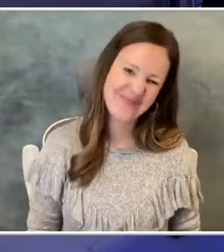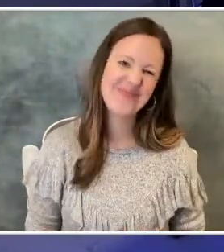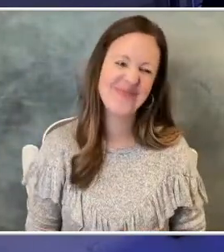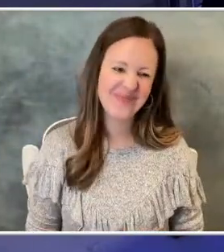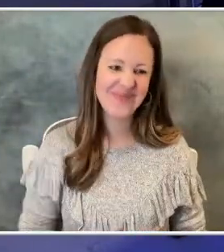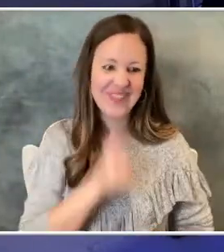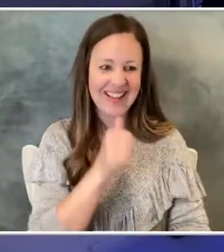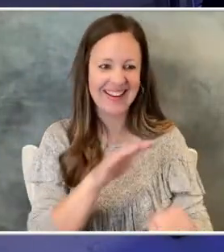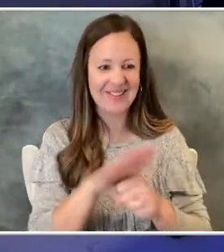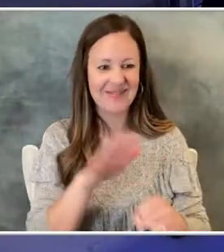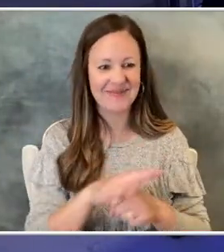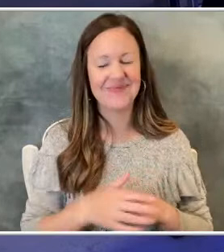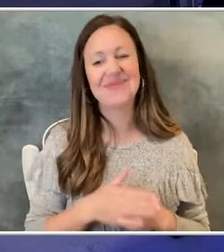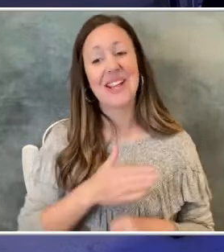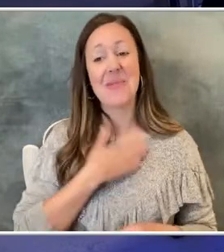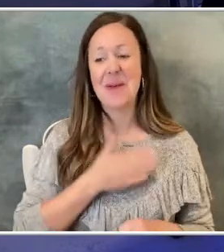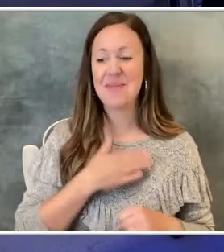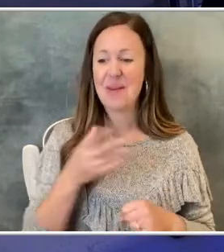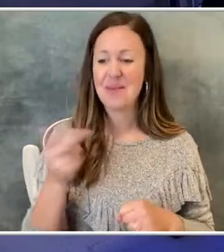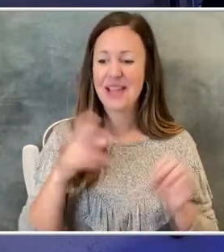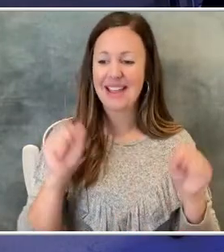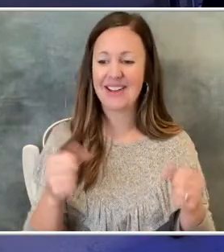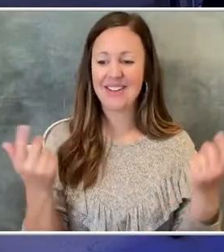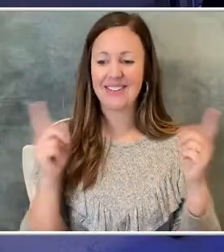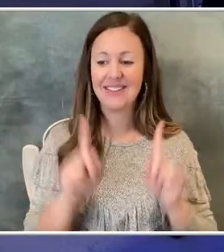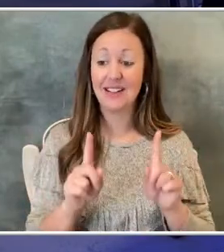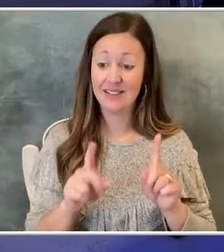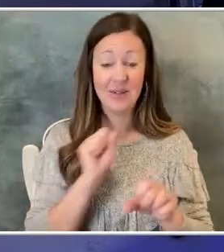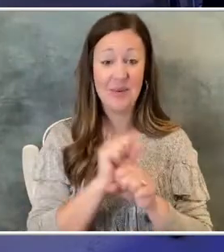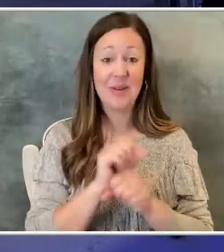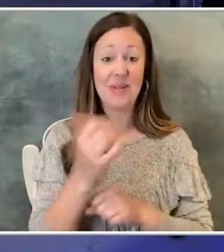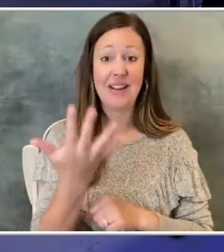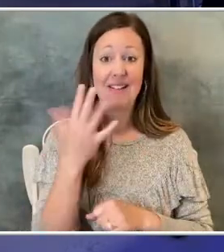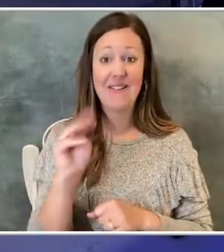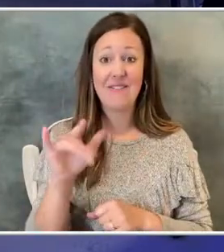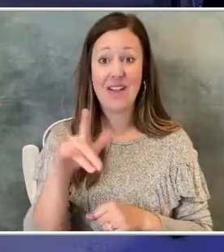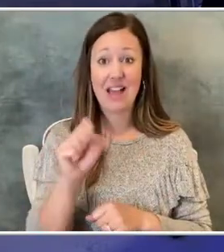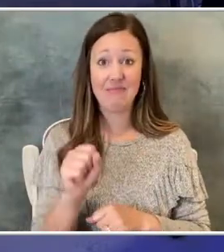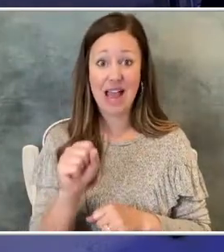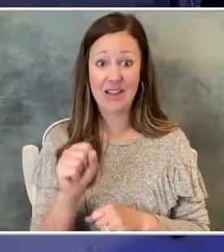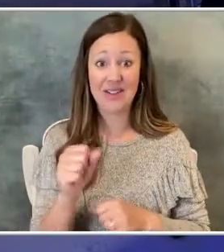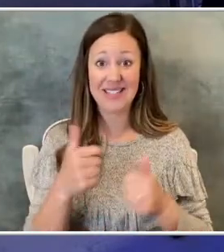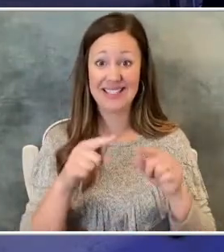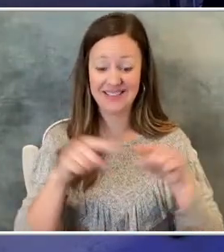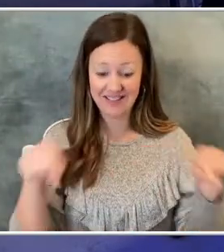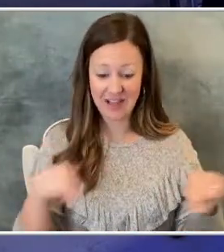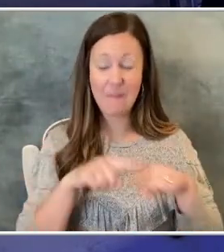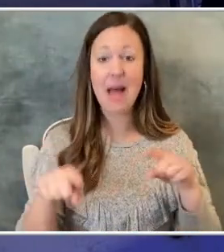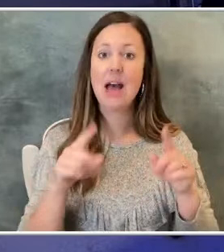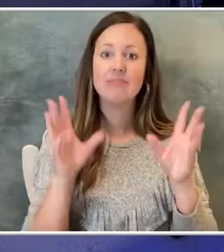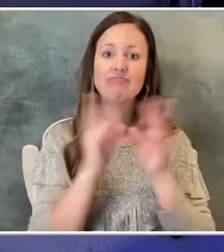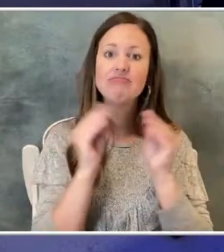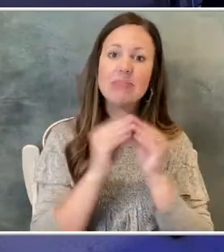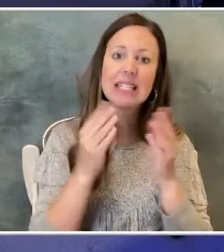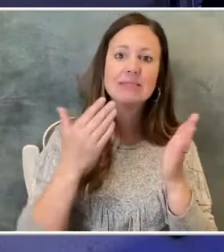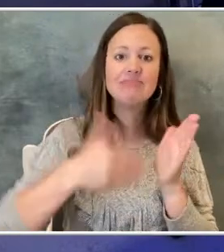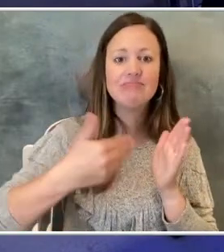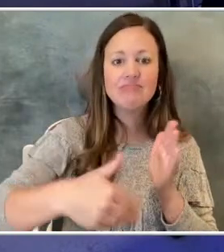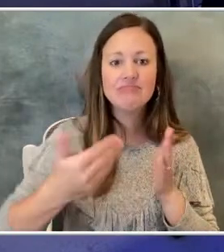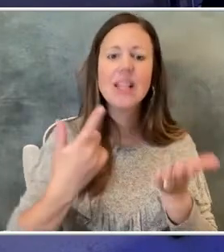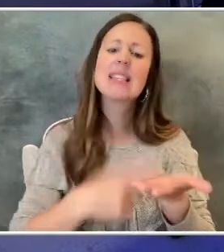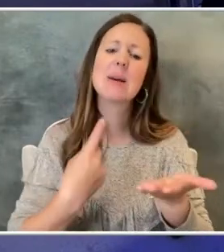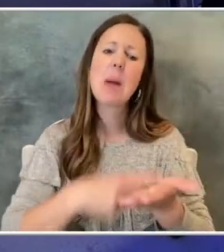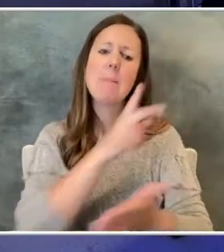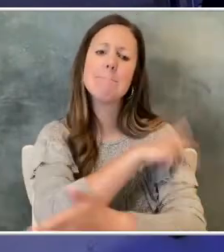Well, I'm glad I could bring these two together. We work 5 miles away, but we meet at meetings. Yeah. We're out Yes. of town. So And sometimes patients that